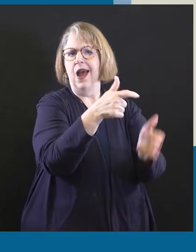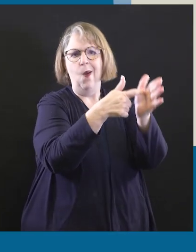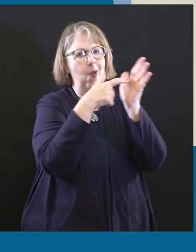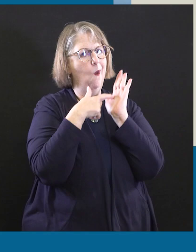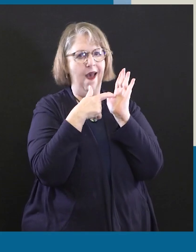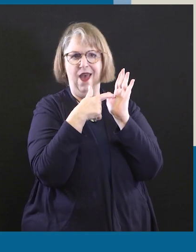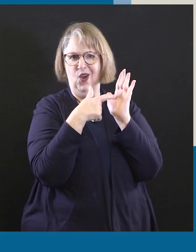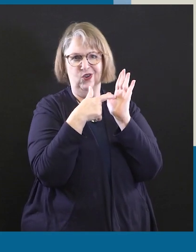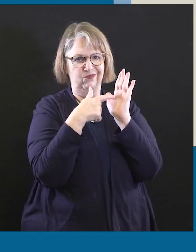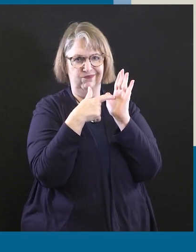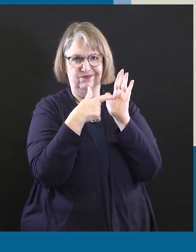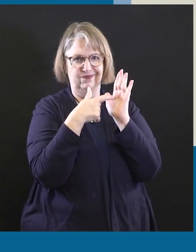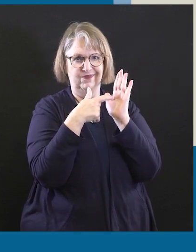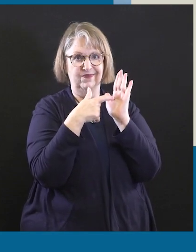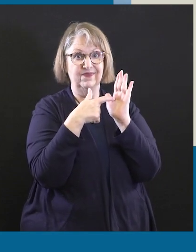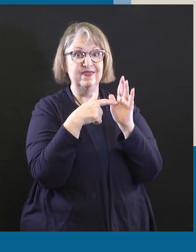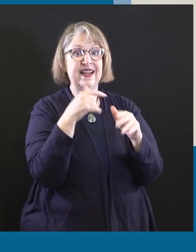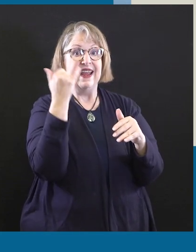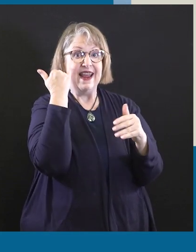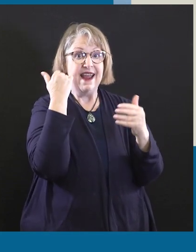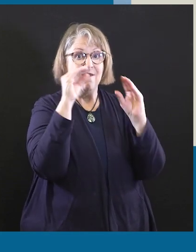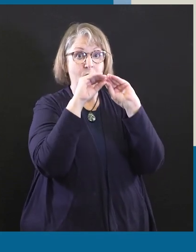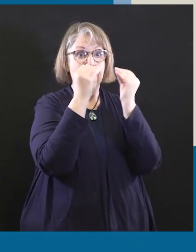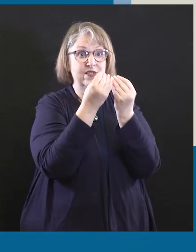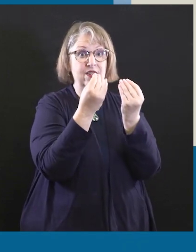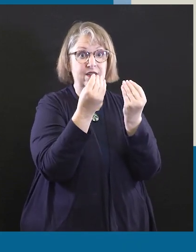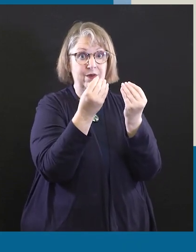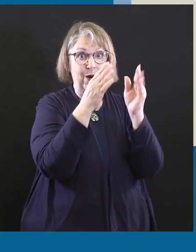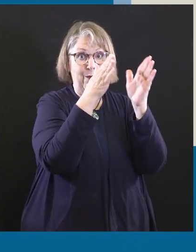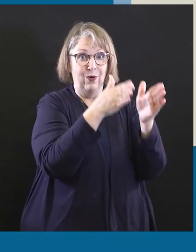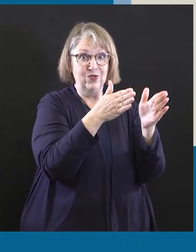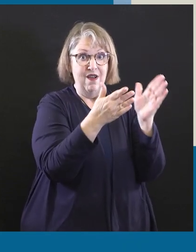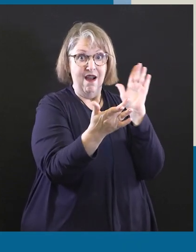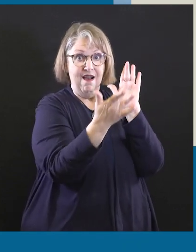Contact information is not required.